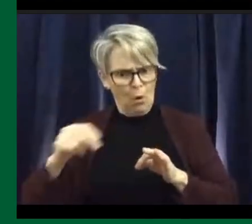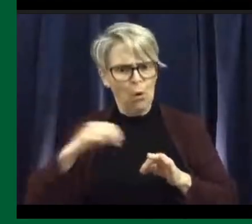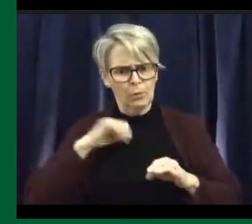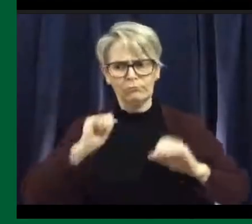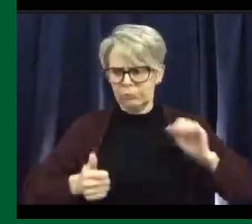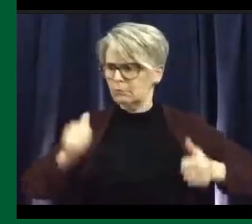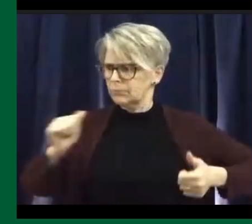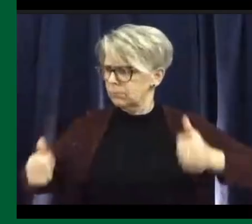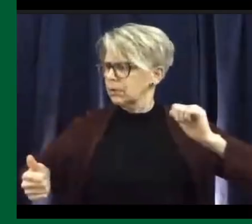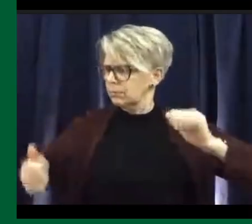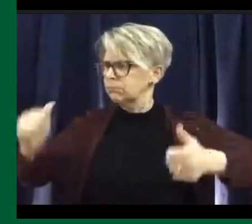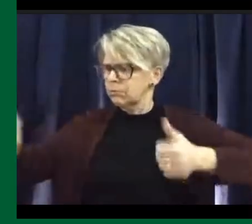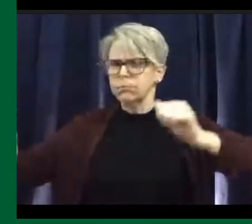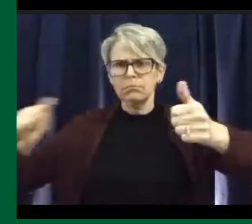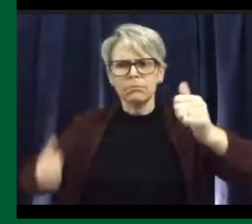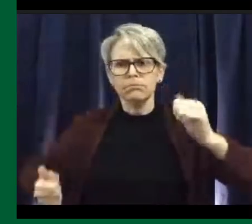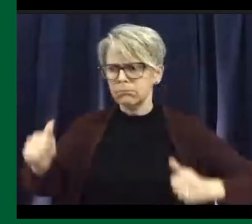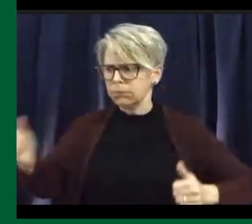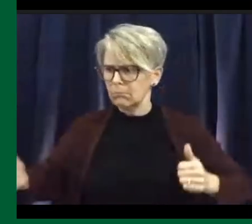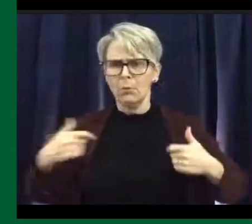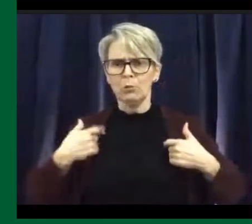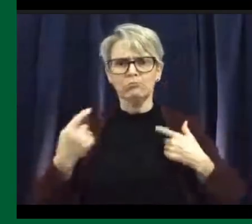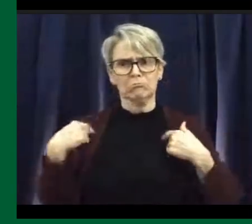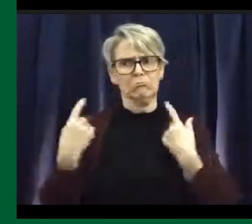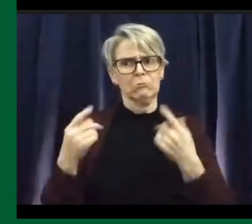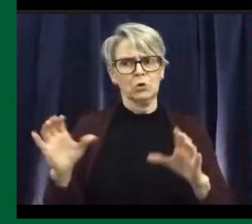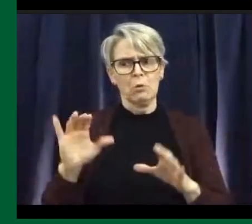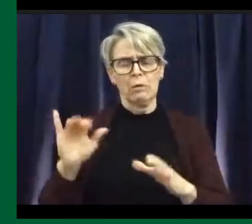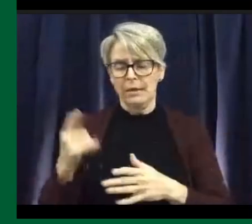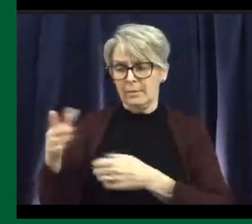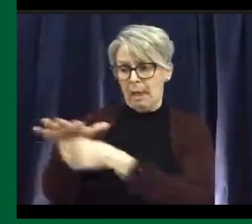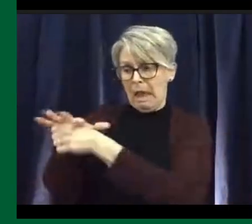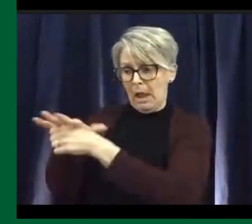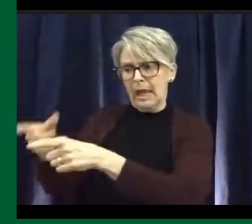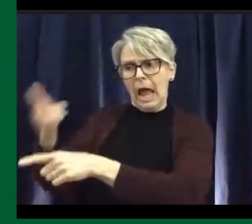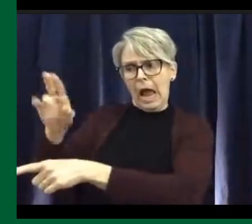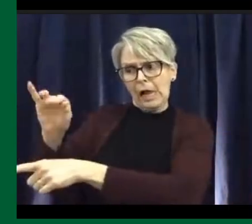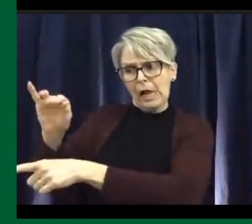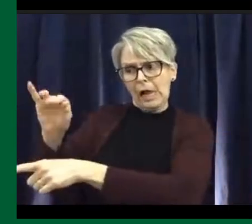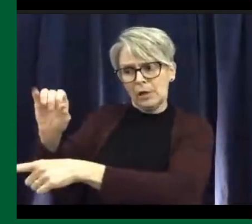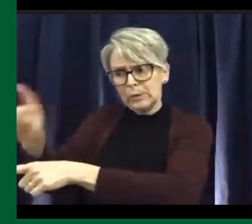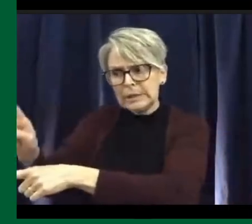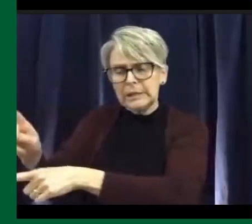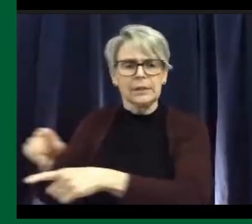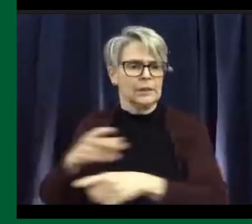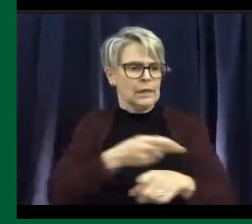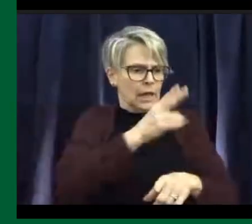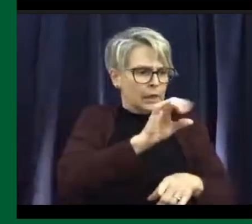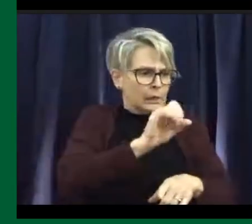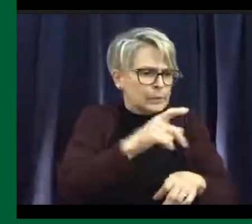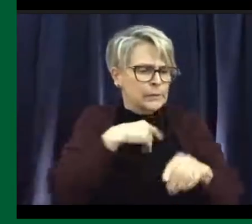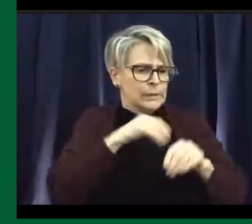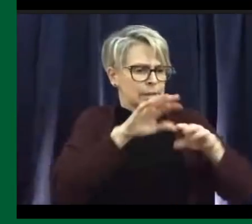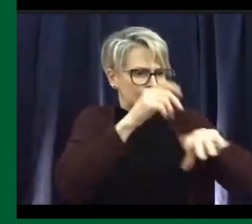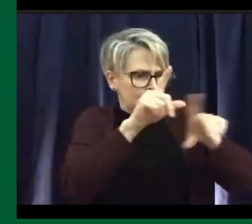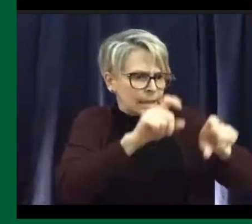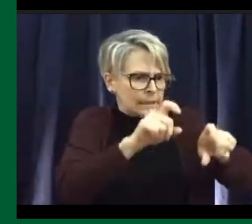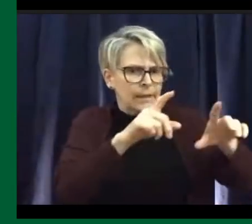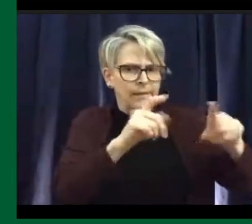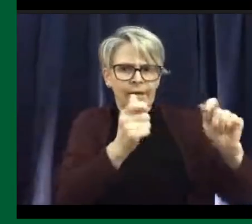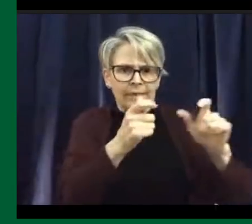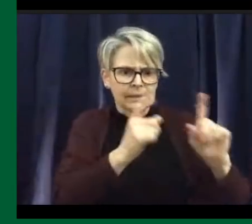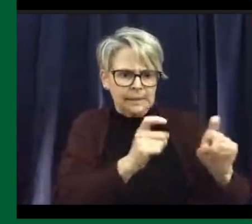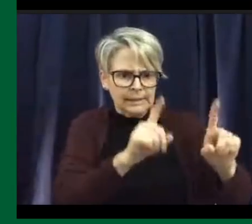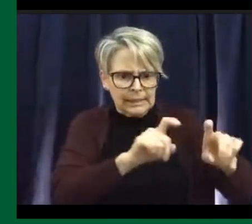province and testing in areas where we know we most risk outbreaks, as well as supporting those individuals that are at high risk.